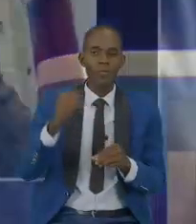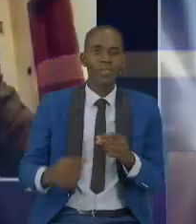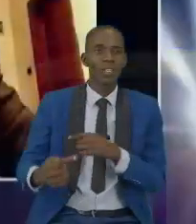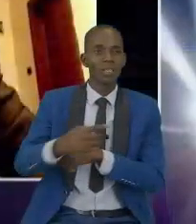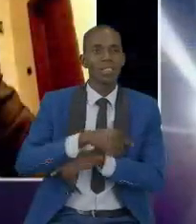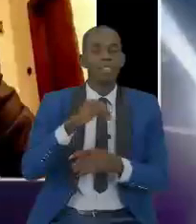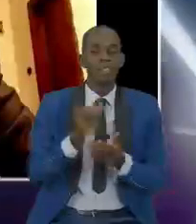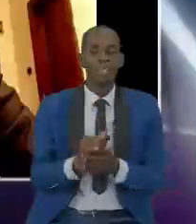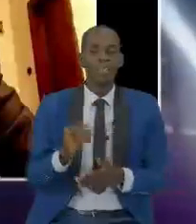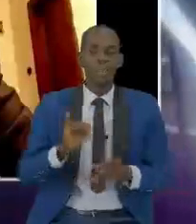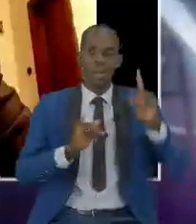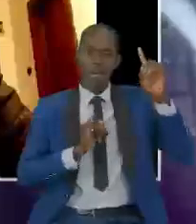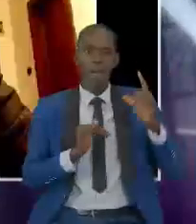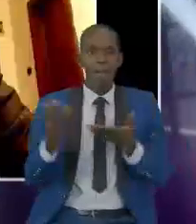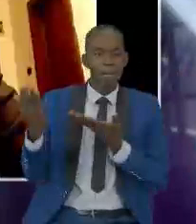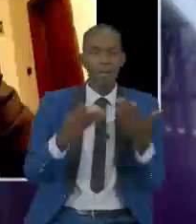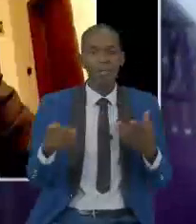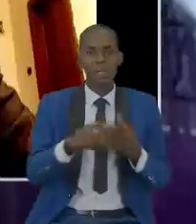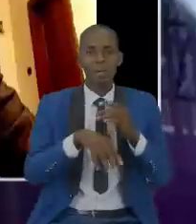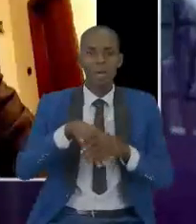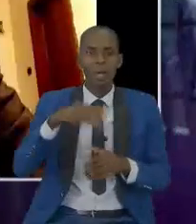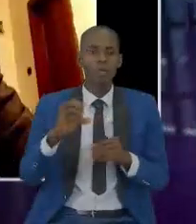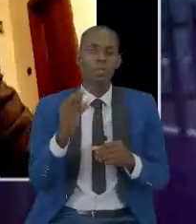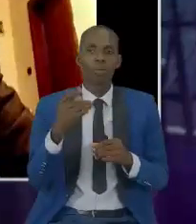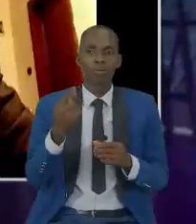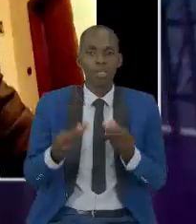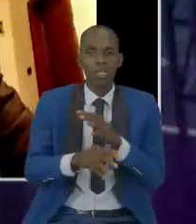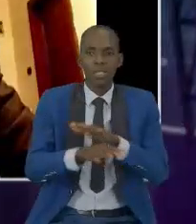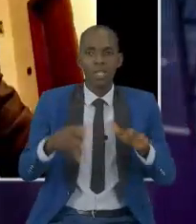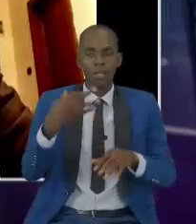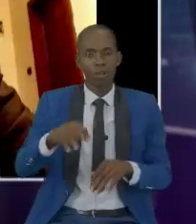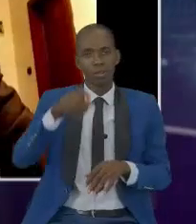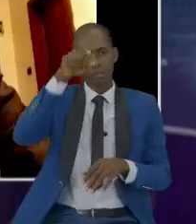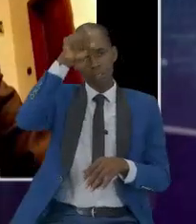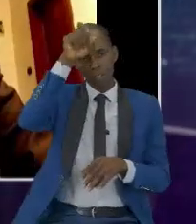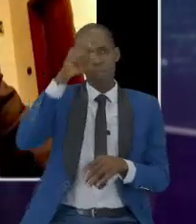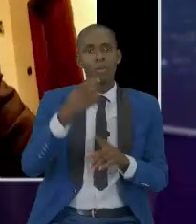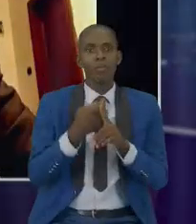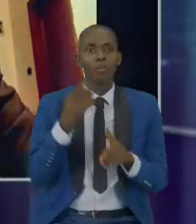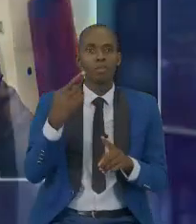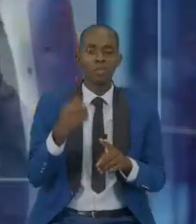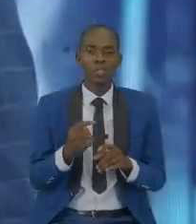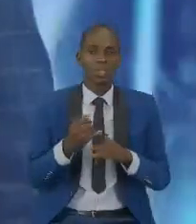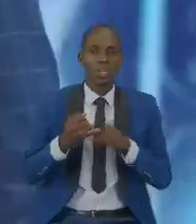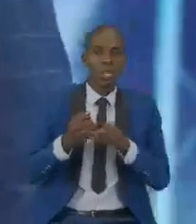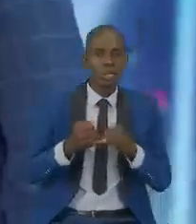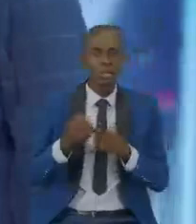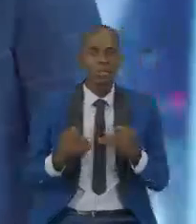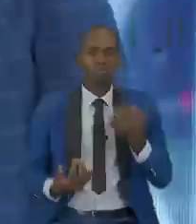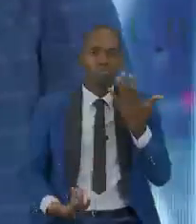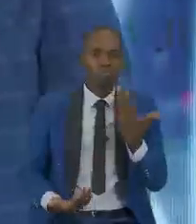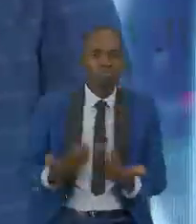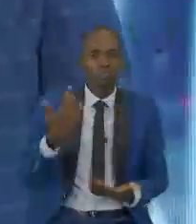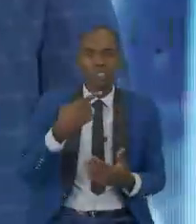forth out of the land of Egypt from the iron furnace, saying, obey